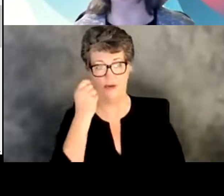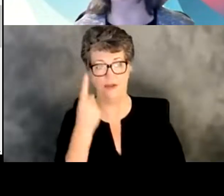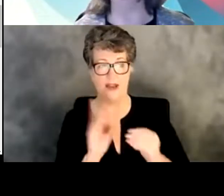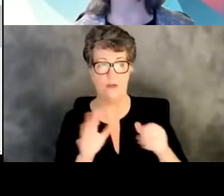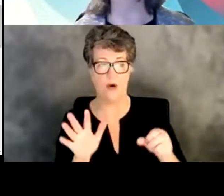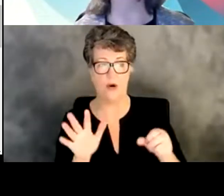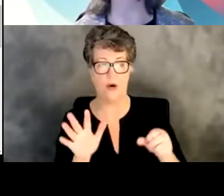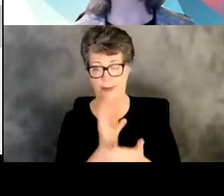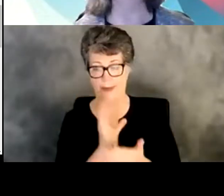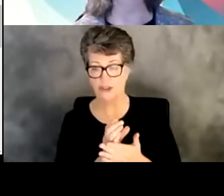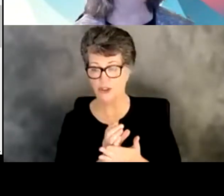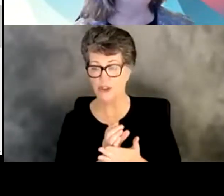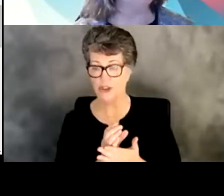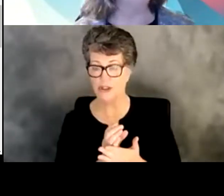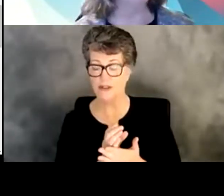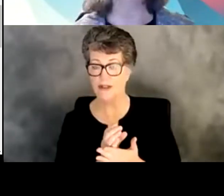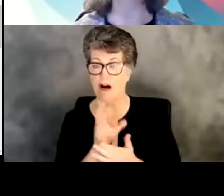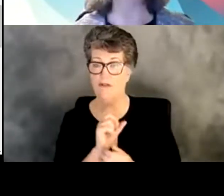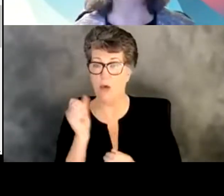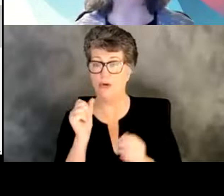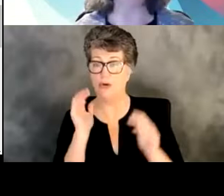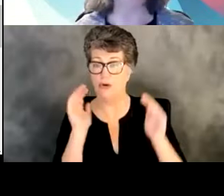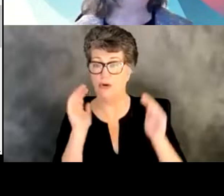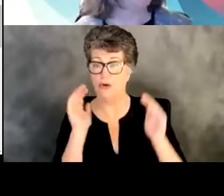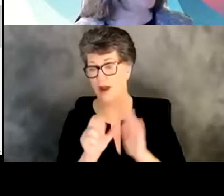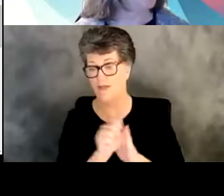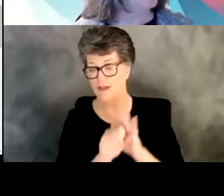picture of older adults around the state.